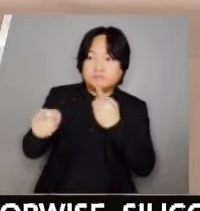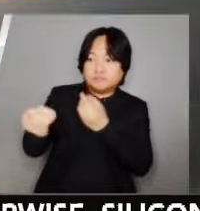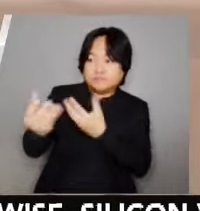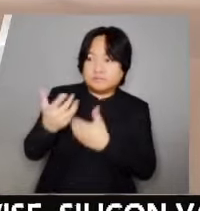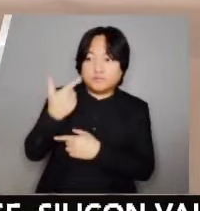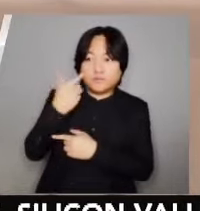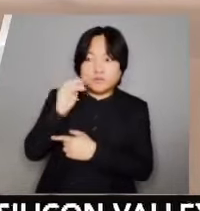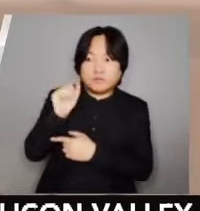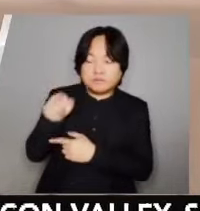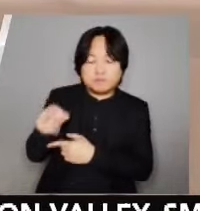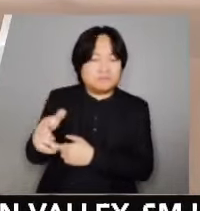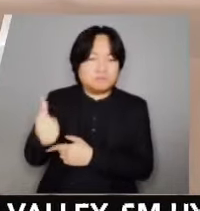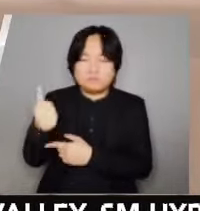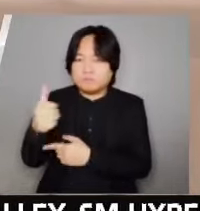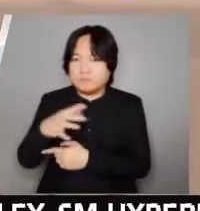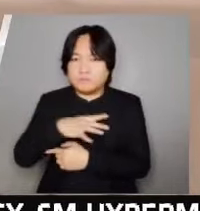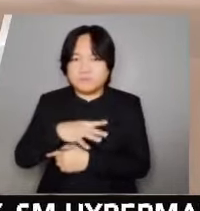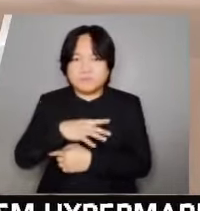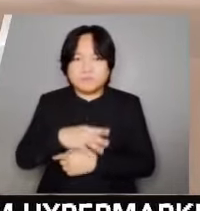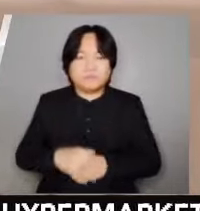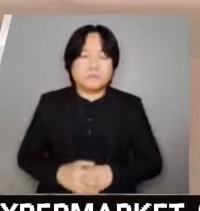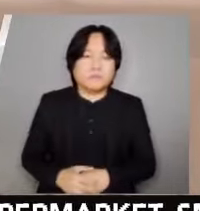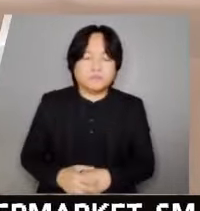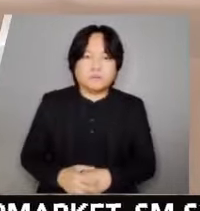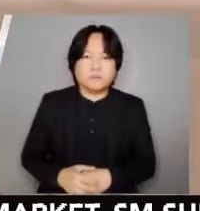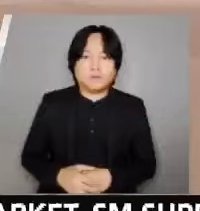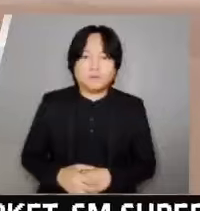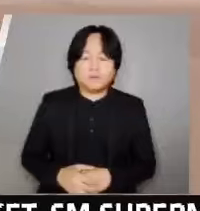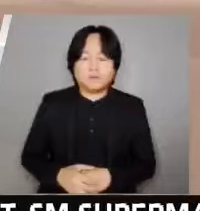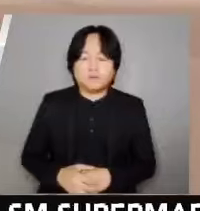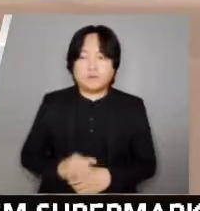the oath taking. If the Vice President